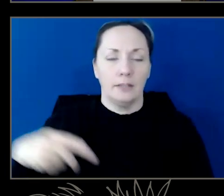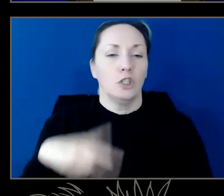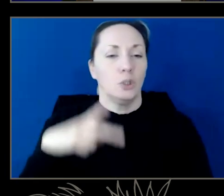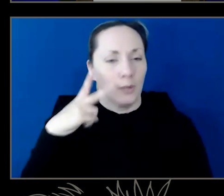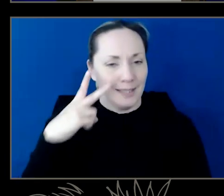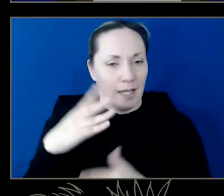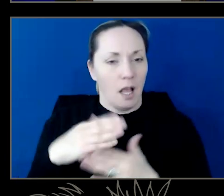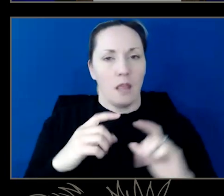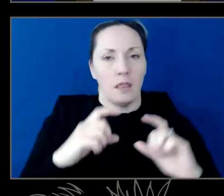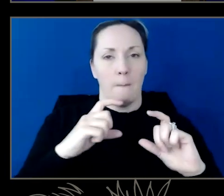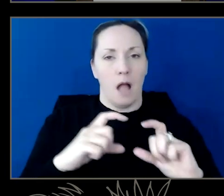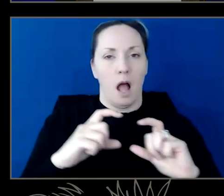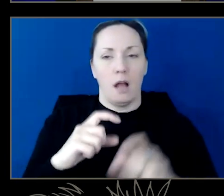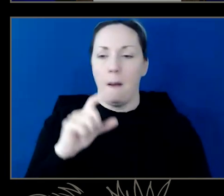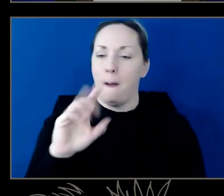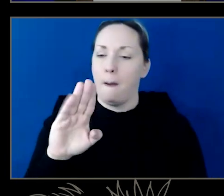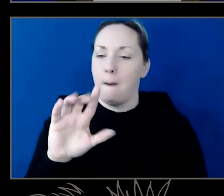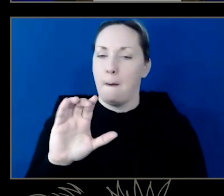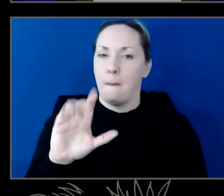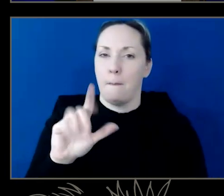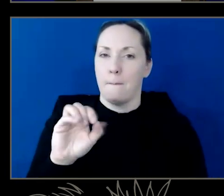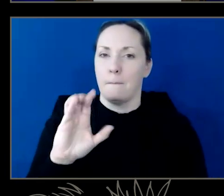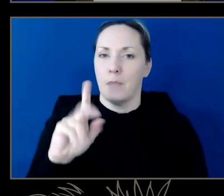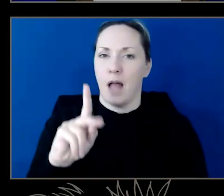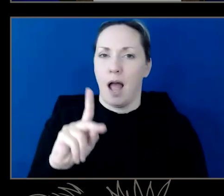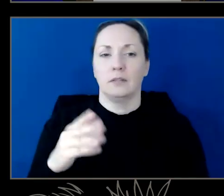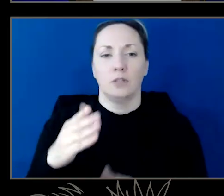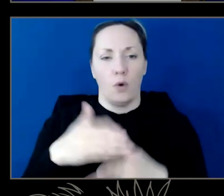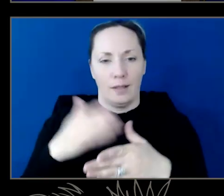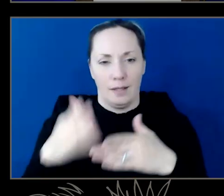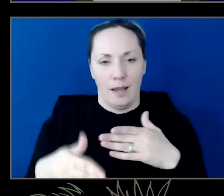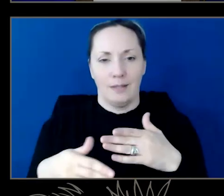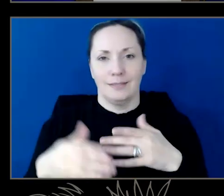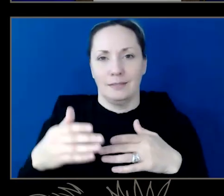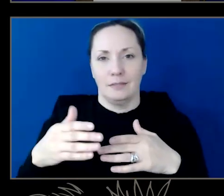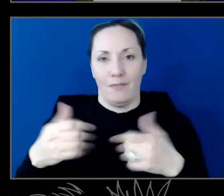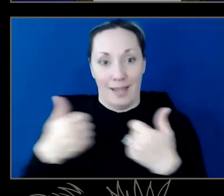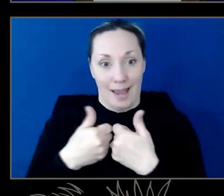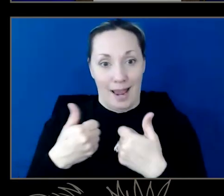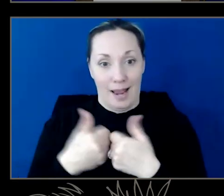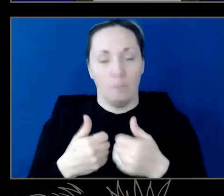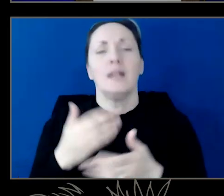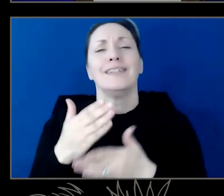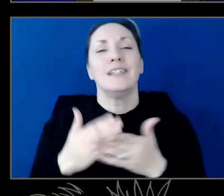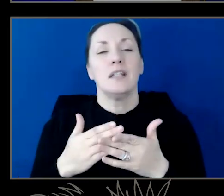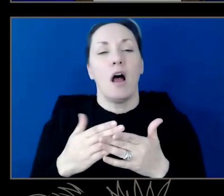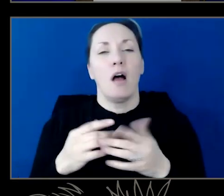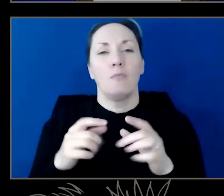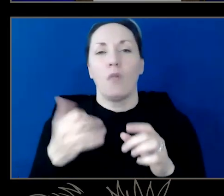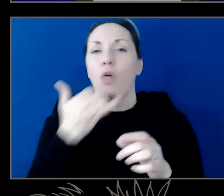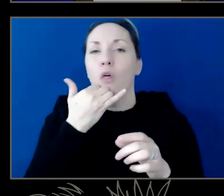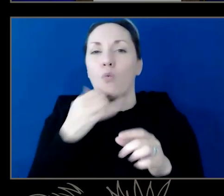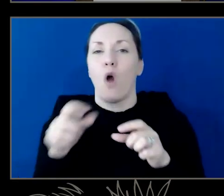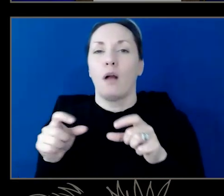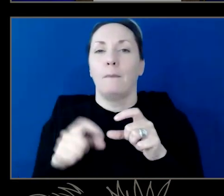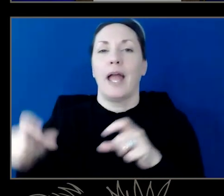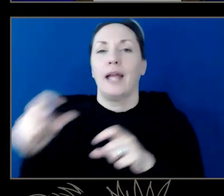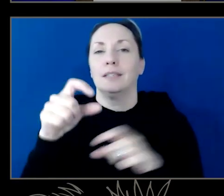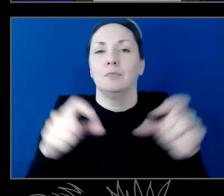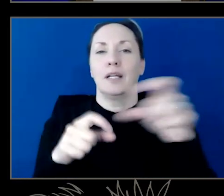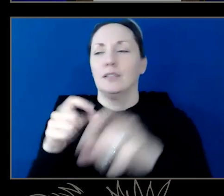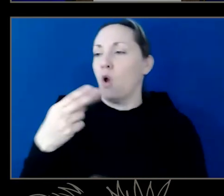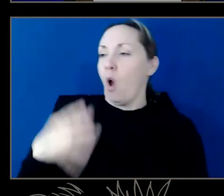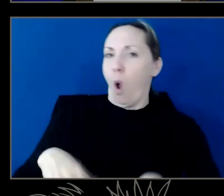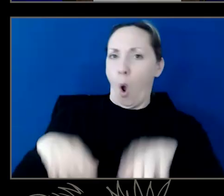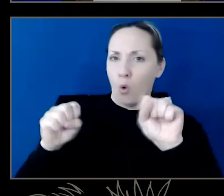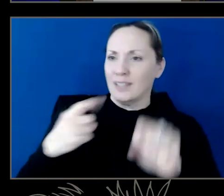the blocks are at the end of the game. Some blocks are misplaced, and the host is saying, hey, this block